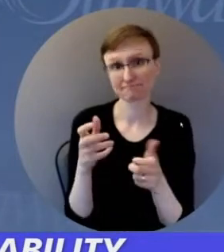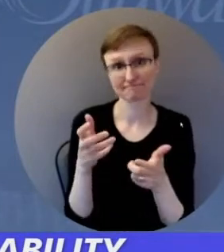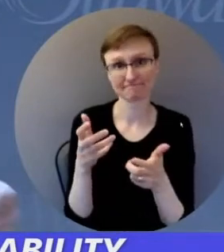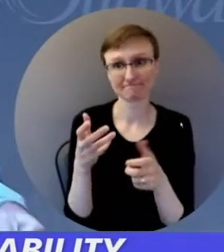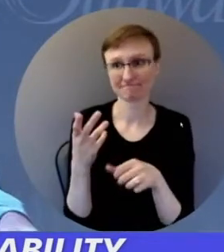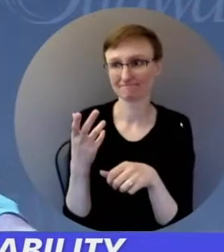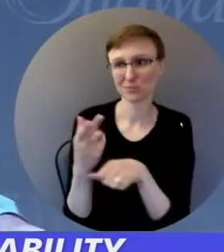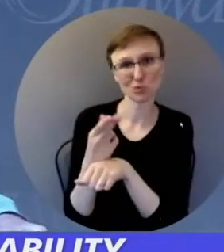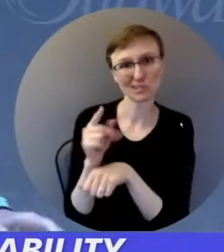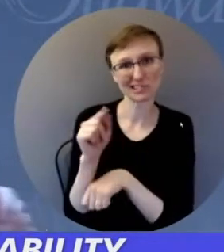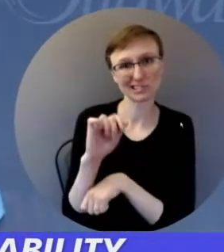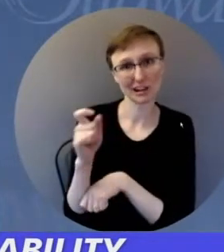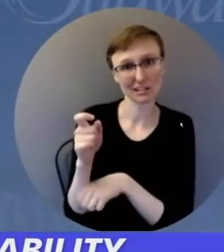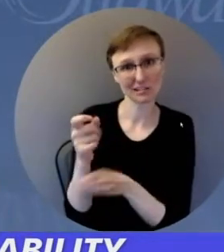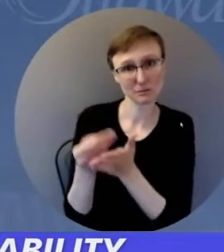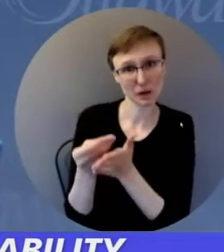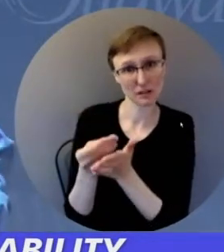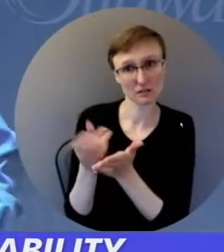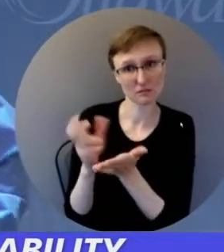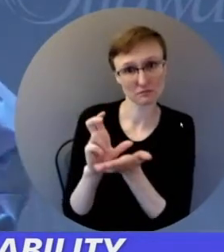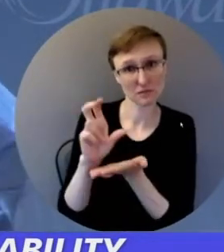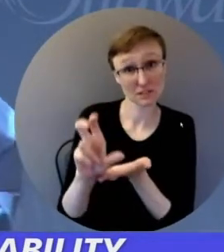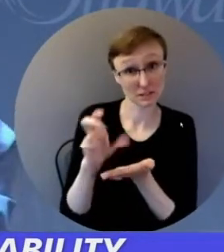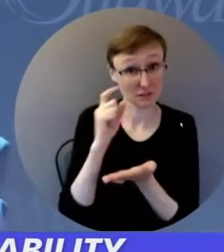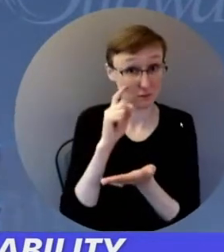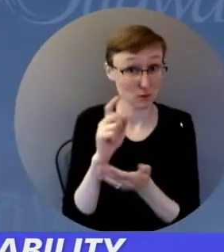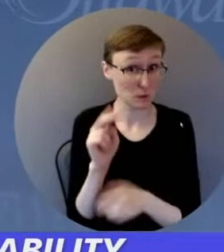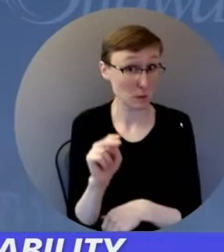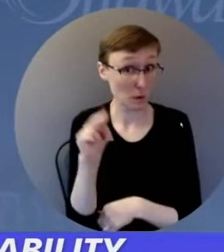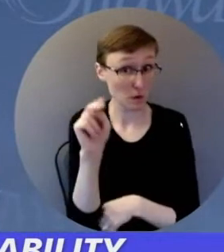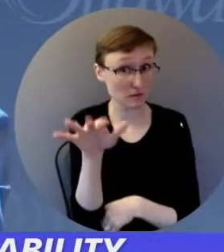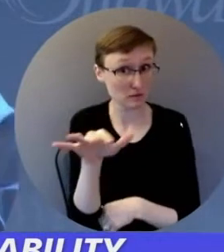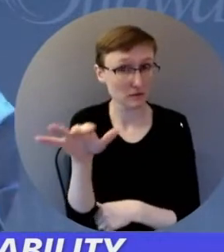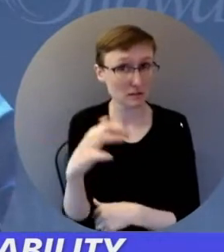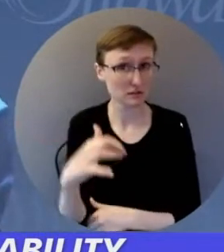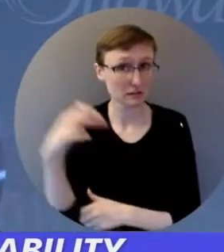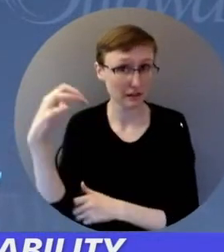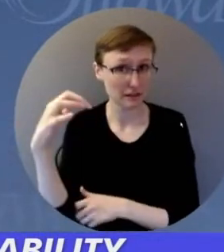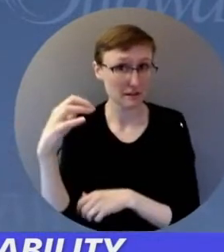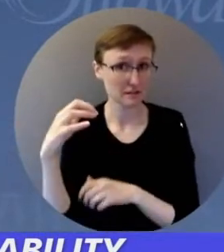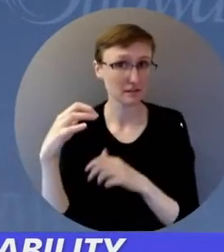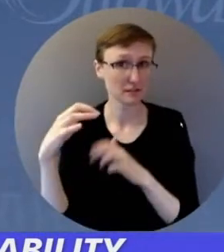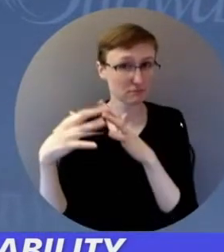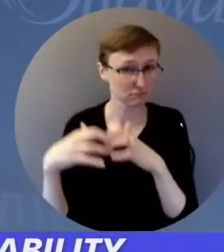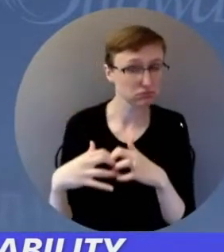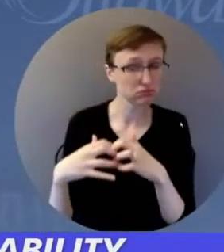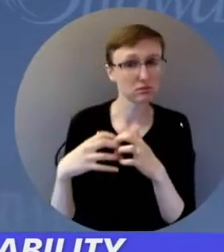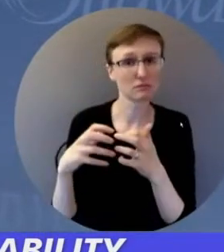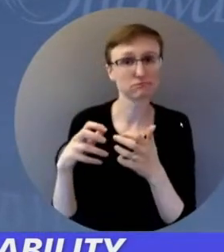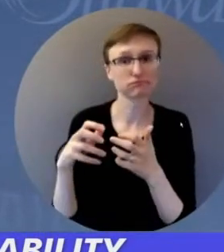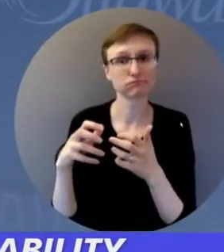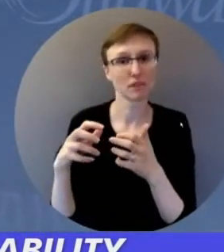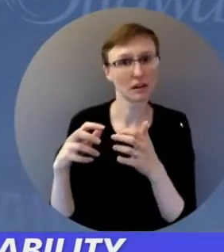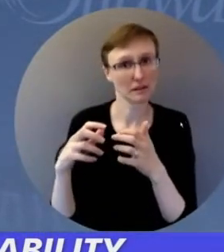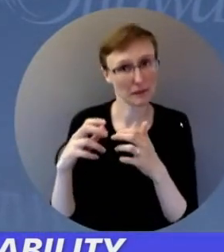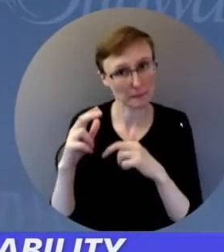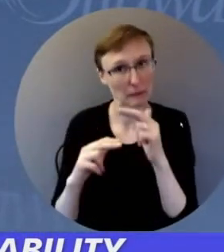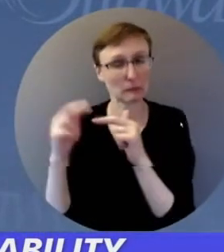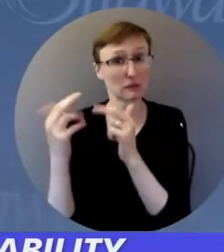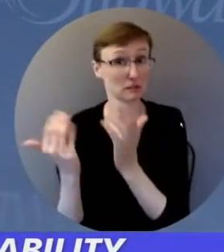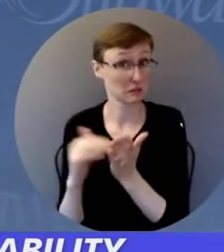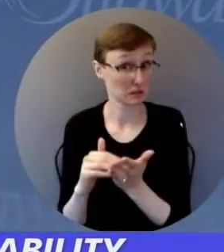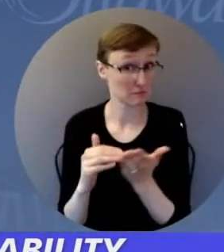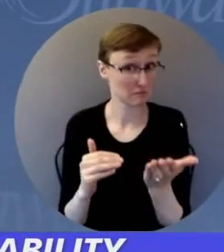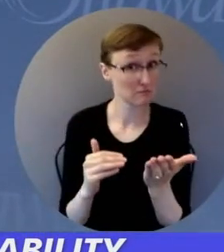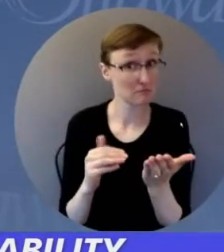is a big, huge project, and I'm wondering what you are willing to commit to that project at this